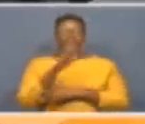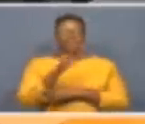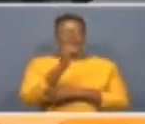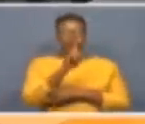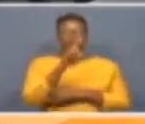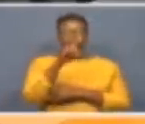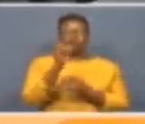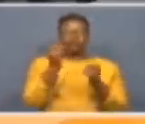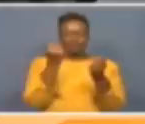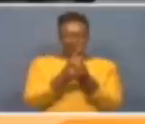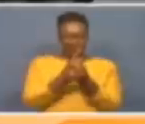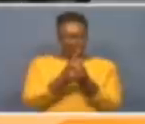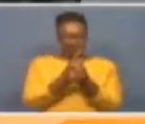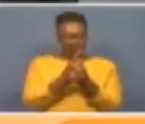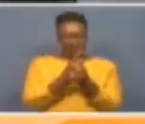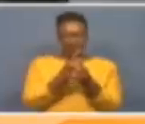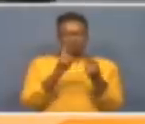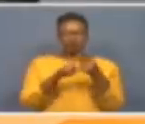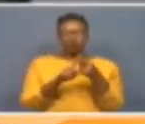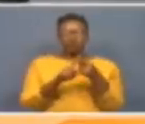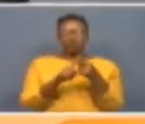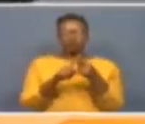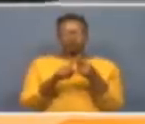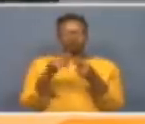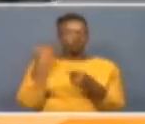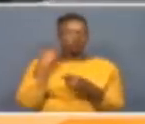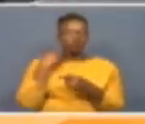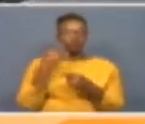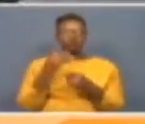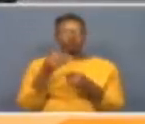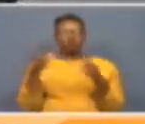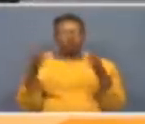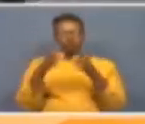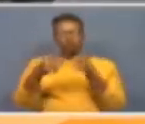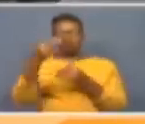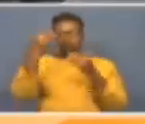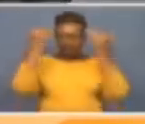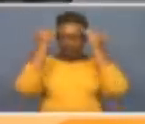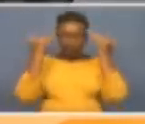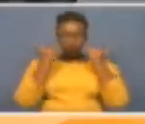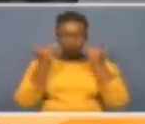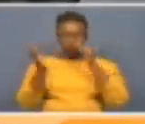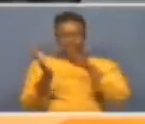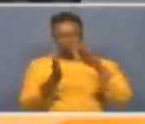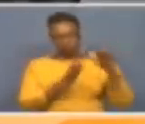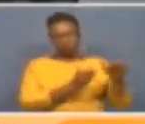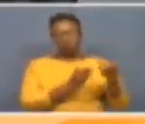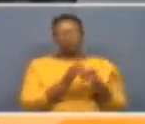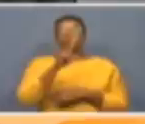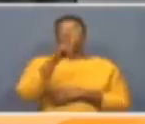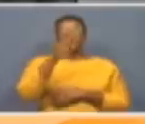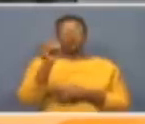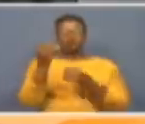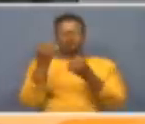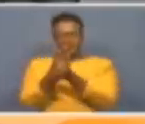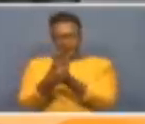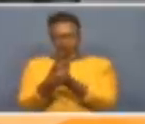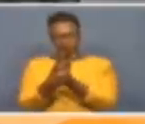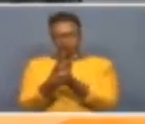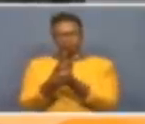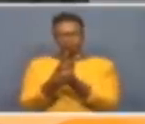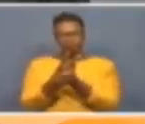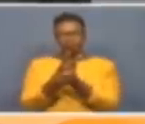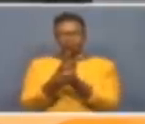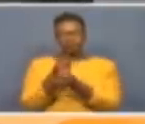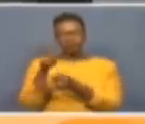2011, transferred to the criminal divisions of the High Court. And after that, in 2012, she headed the